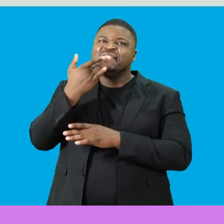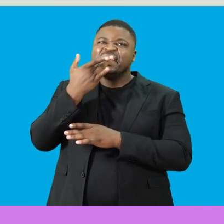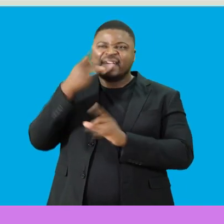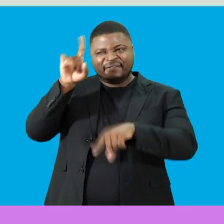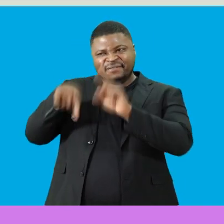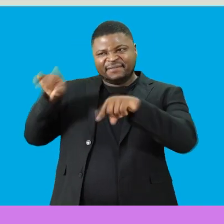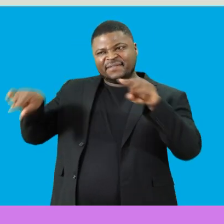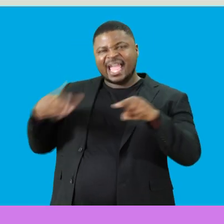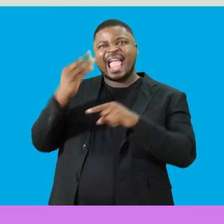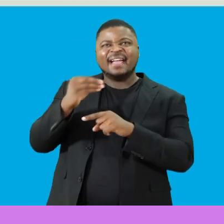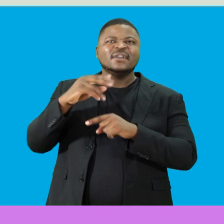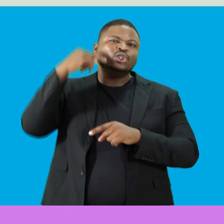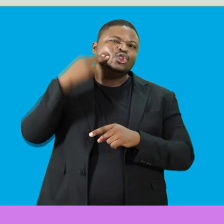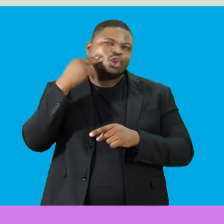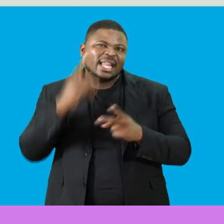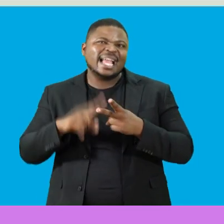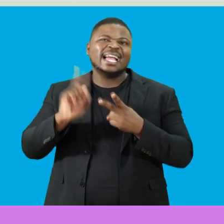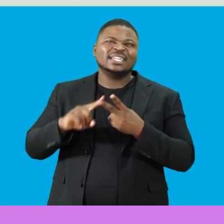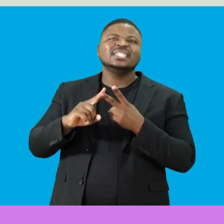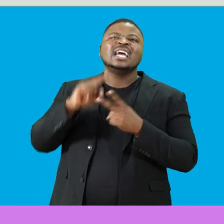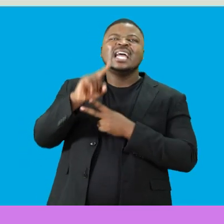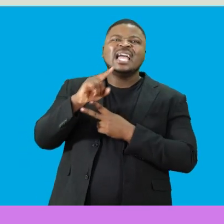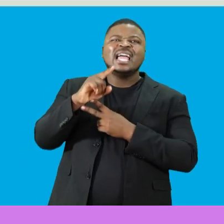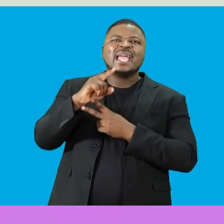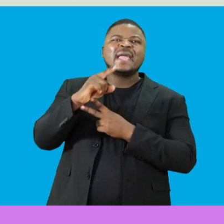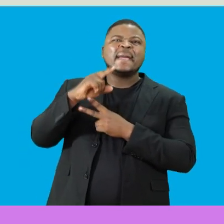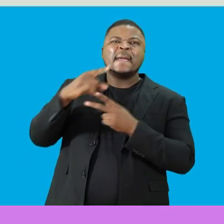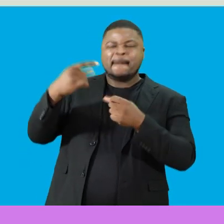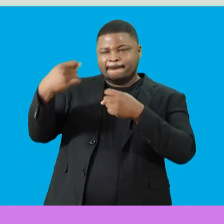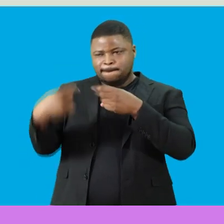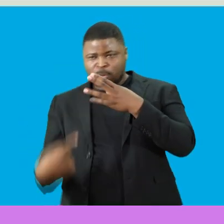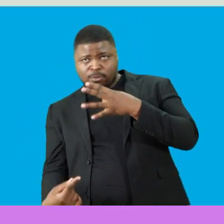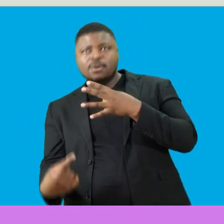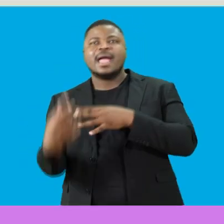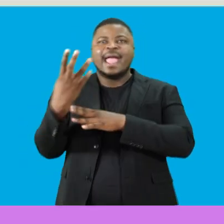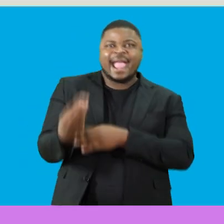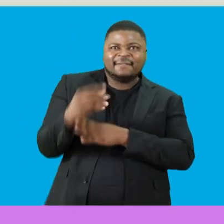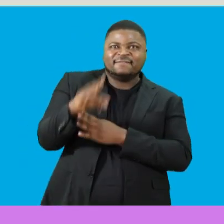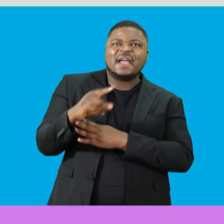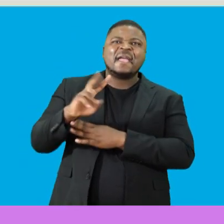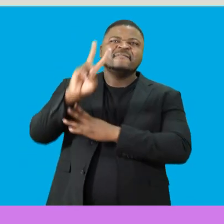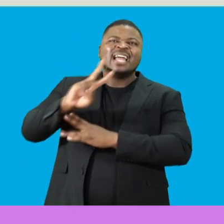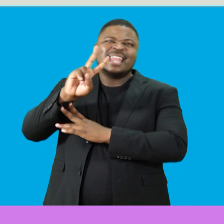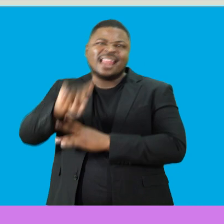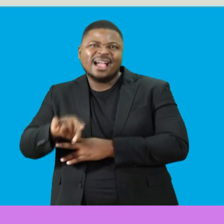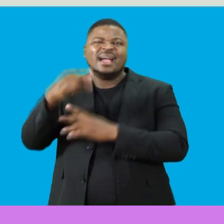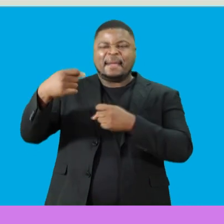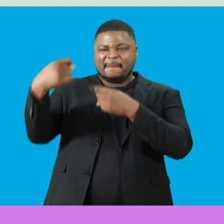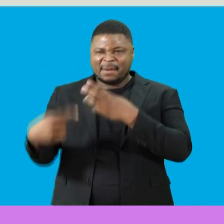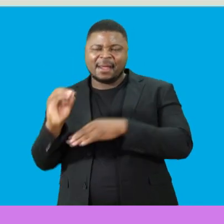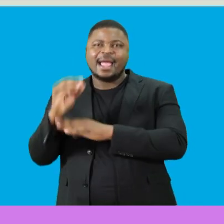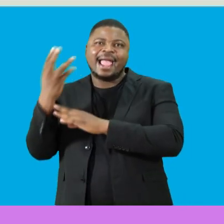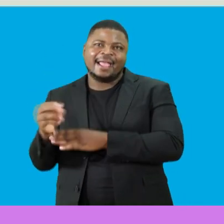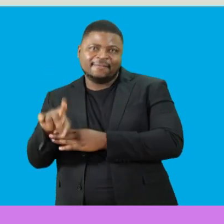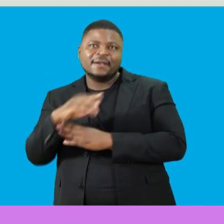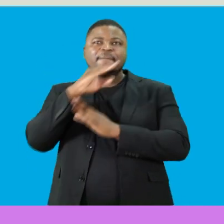given is a chocolate flavor, vanilla flavor, strawberry flavor, and other flavors. So all of these are represented on a pie chart. So this